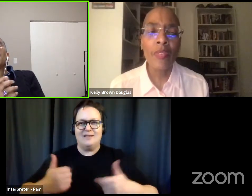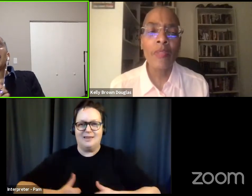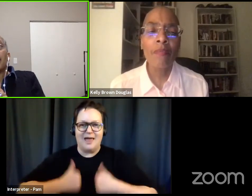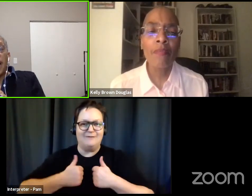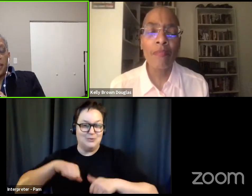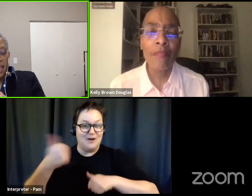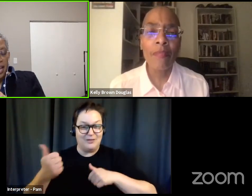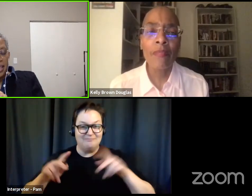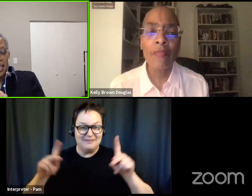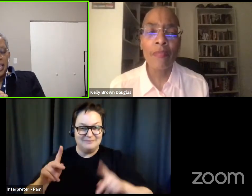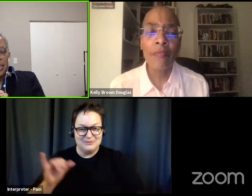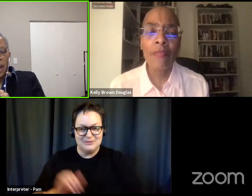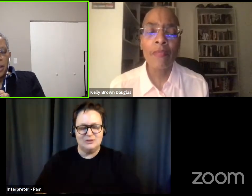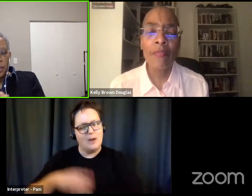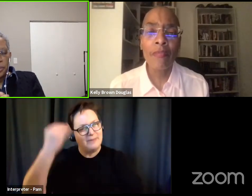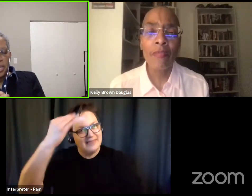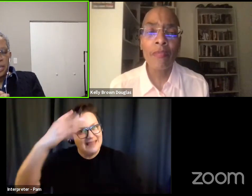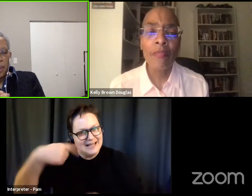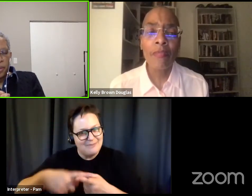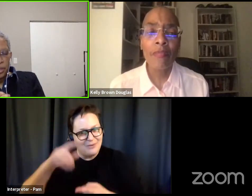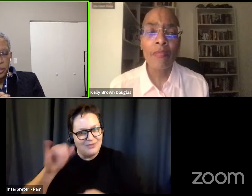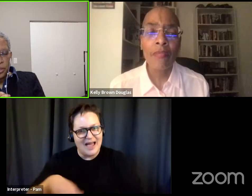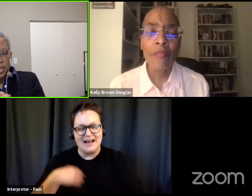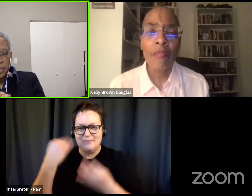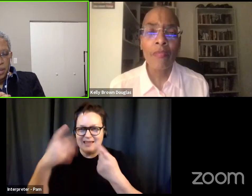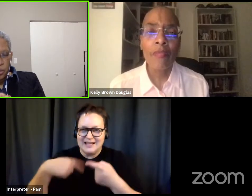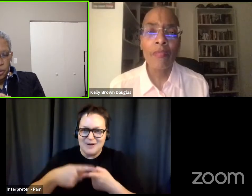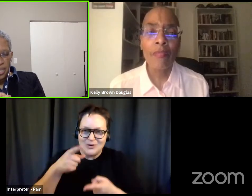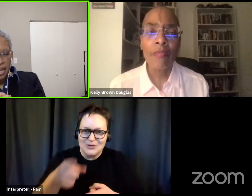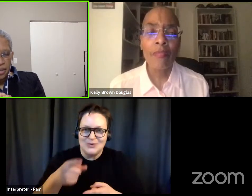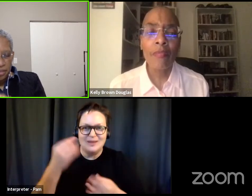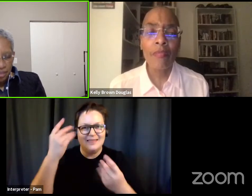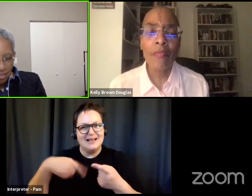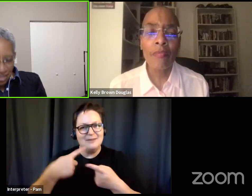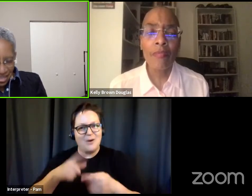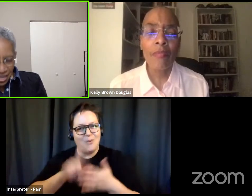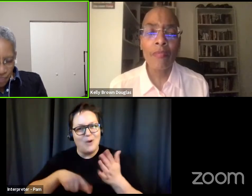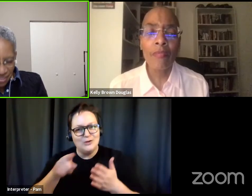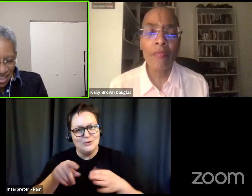So I'm thinking about that and thinking about you, thinking about what you're doing, thinking about your work and